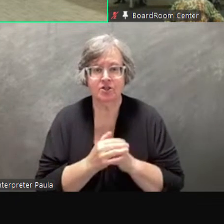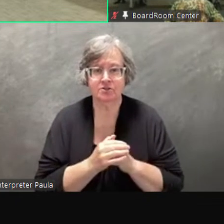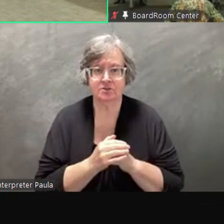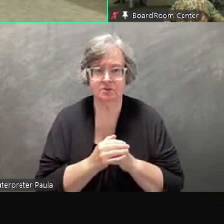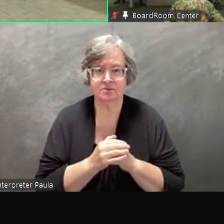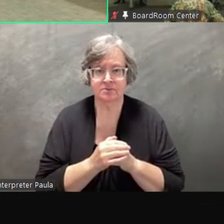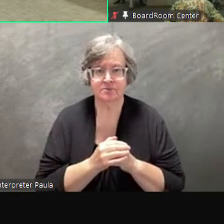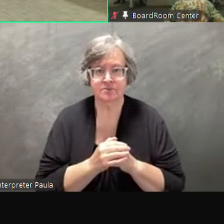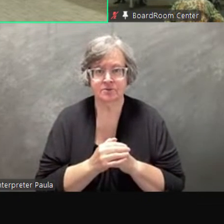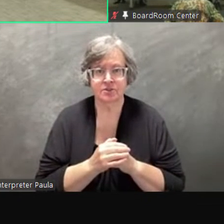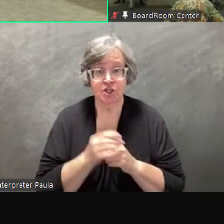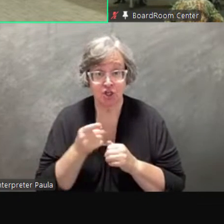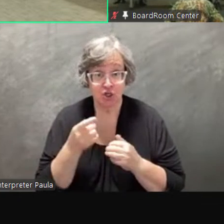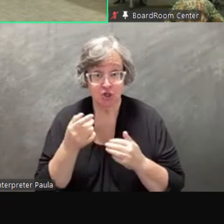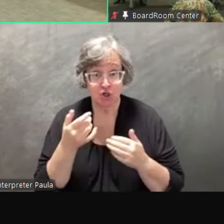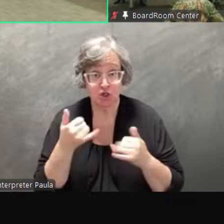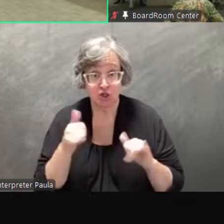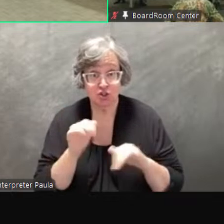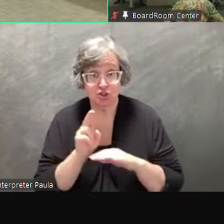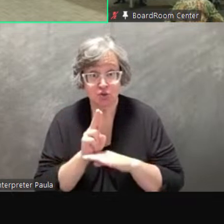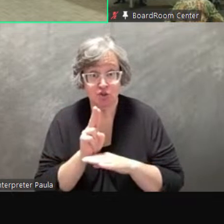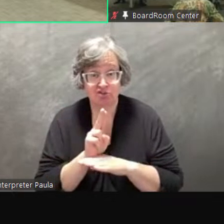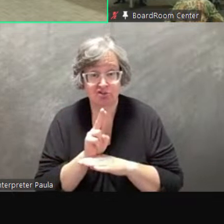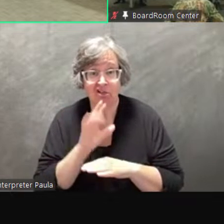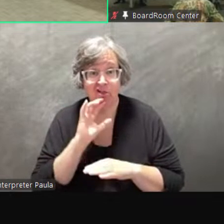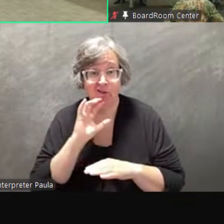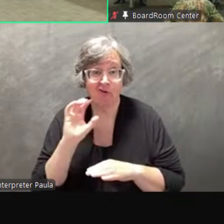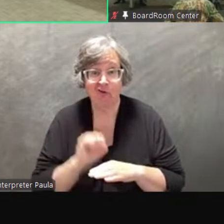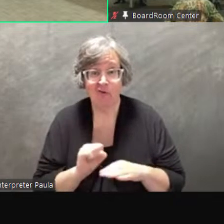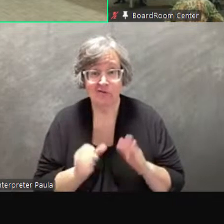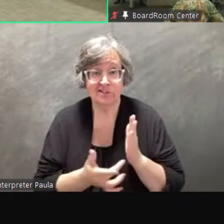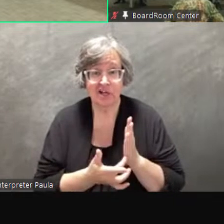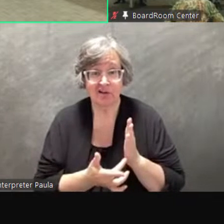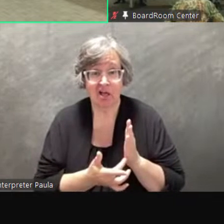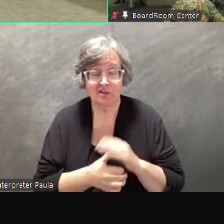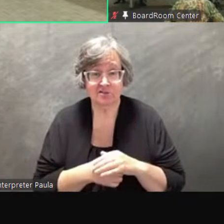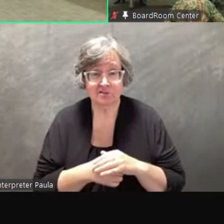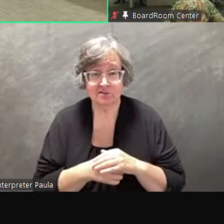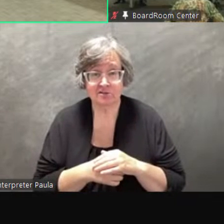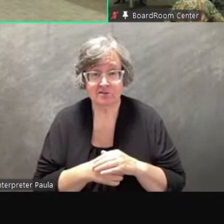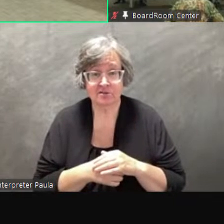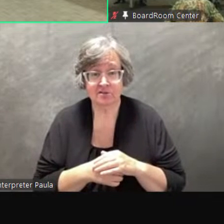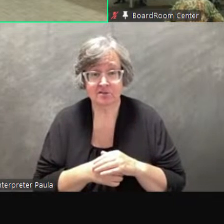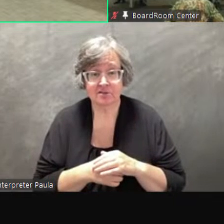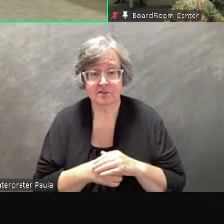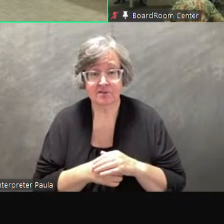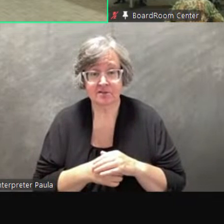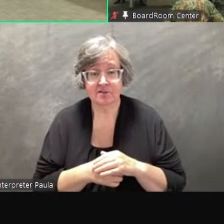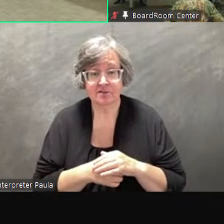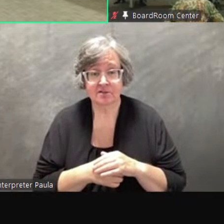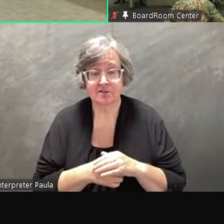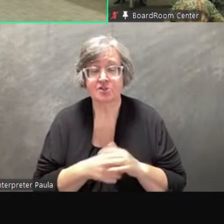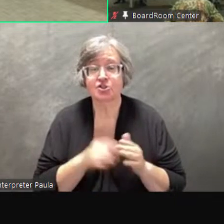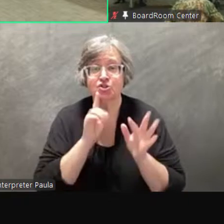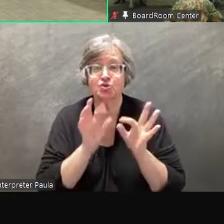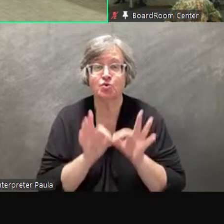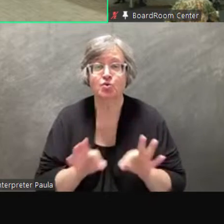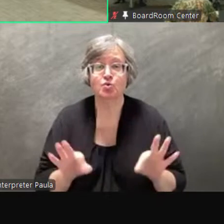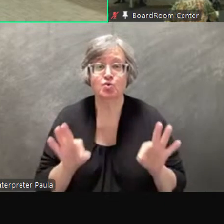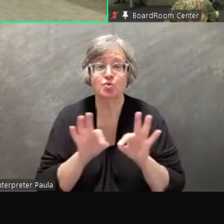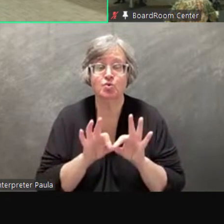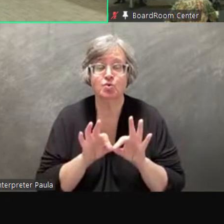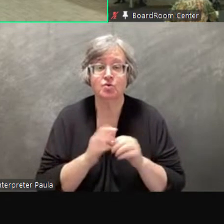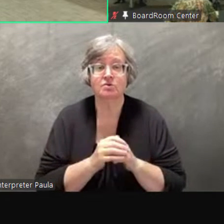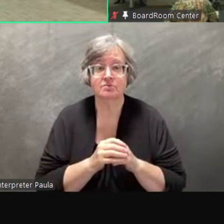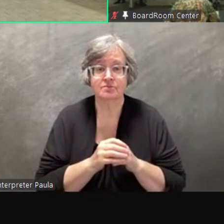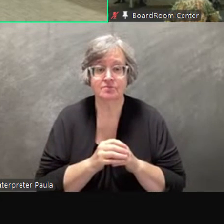Why are you still using this antiquated technology? Human life is very important. Now, the